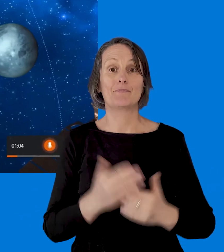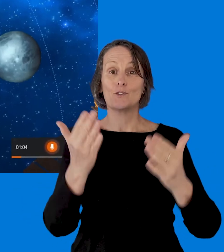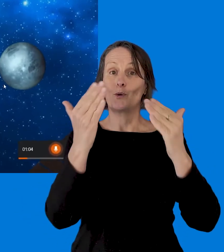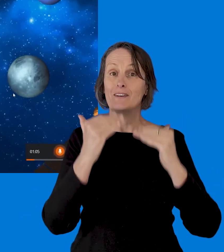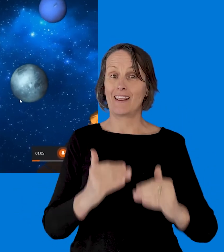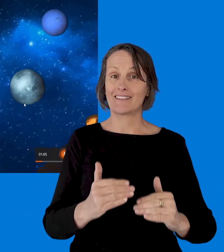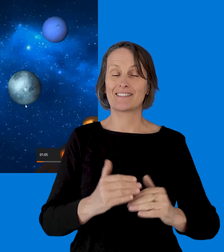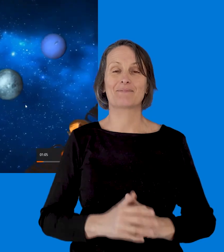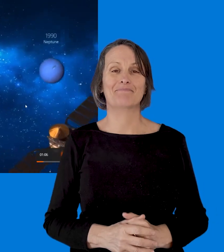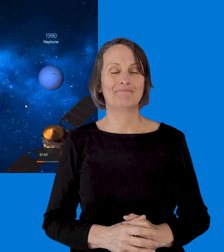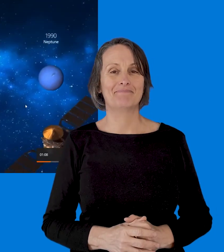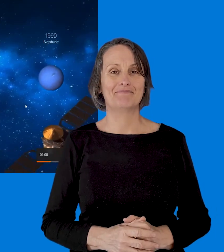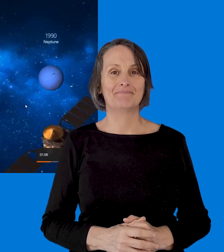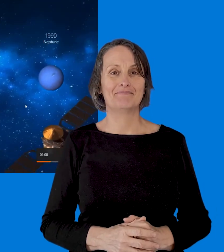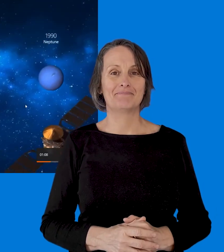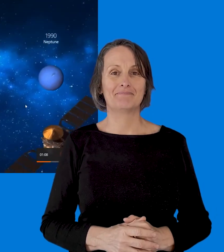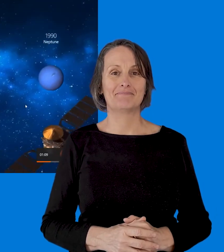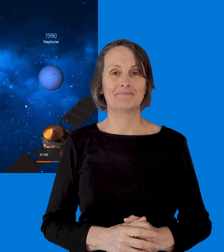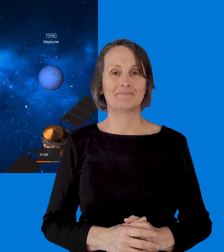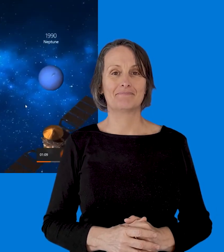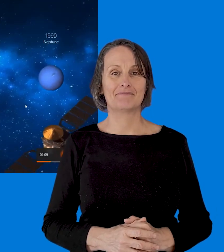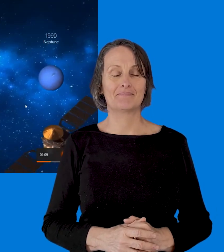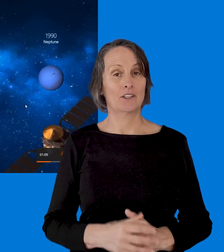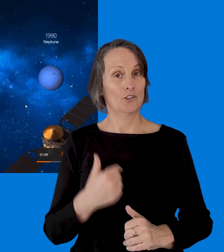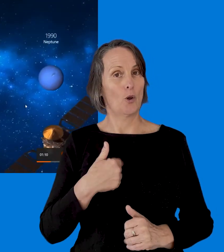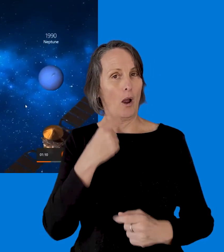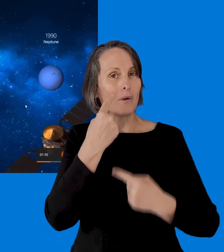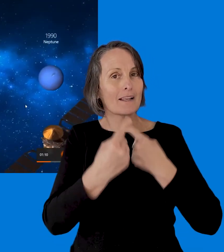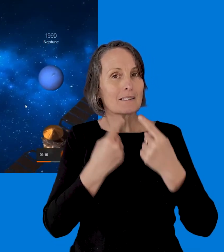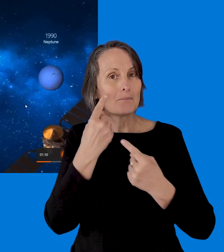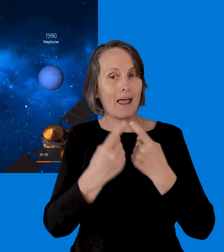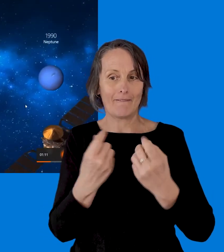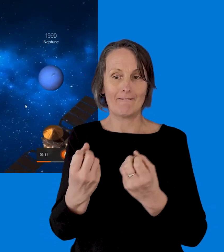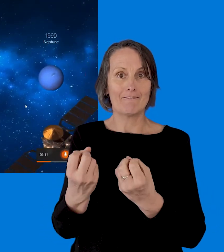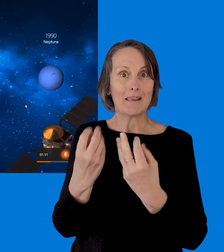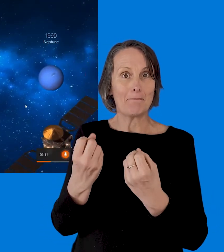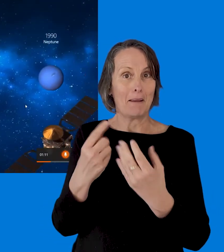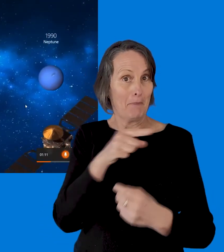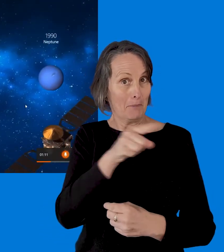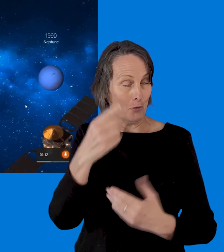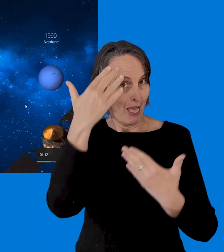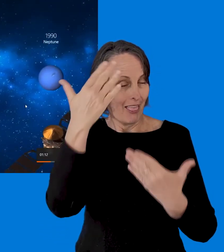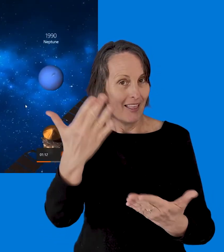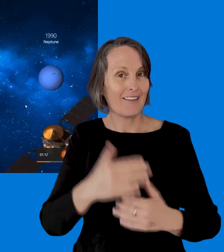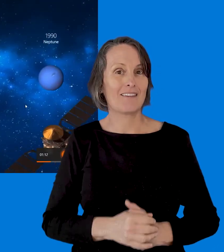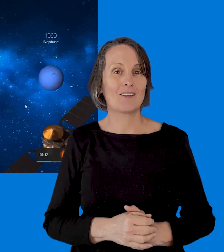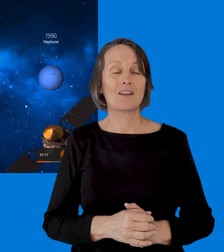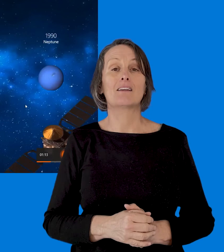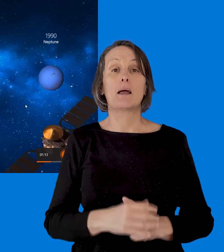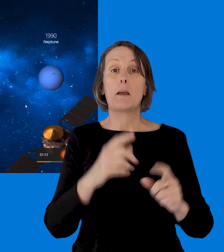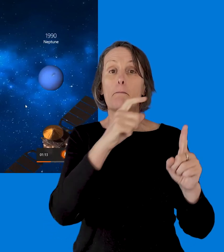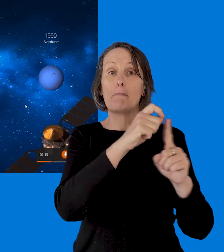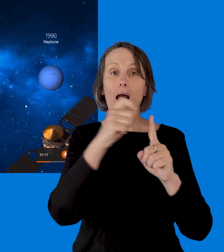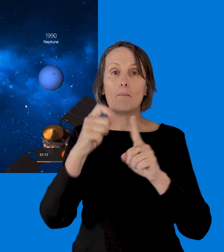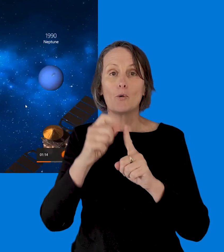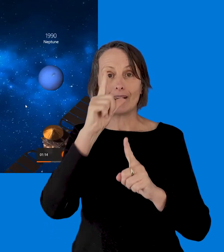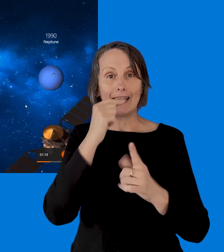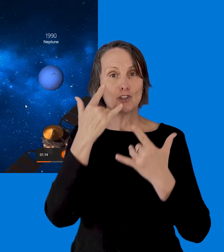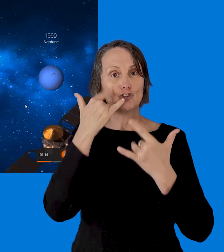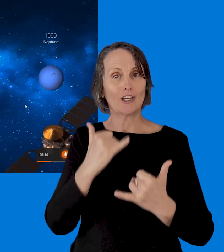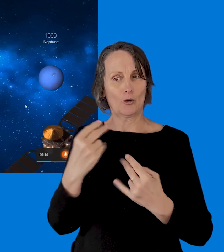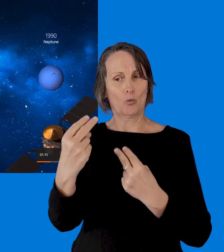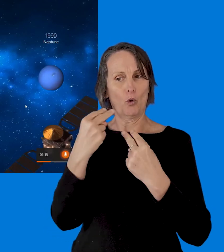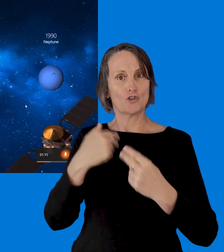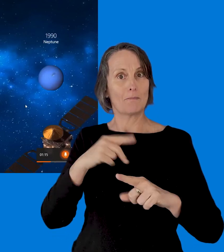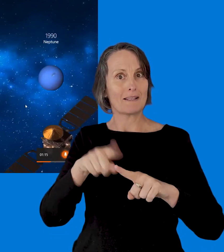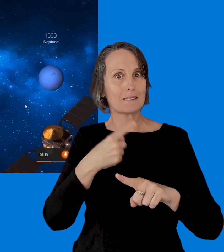to the next slide. Now, some of the existing critiques I will show for those of you that are newer to this. One is PowerPoint checks the speed